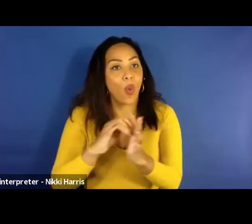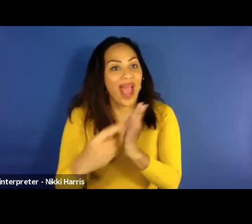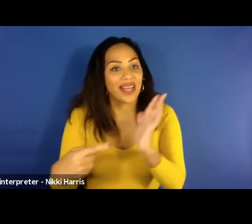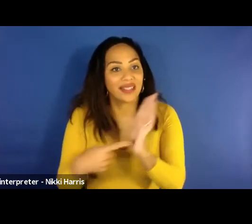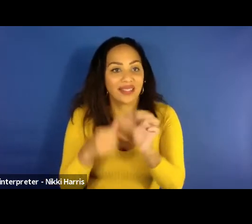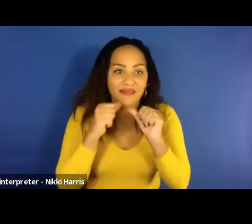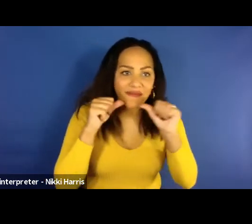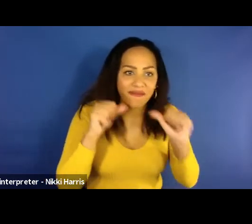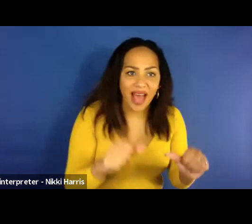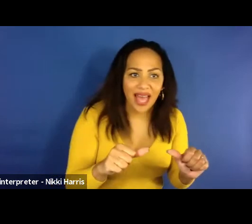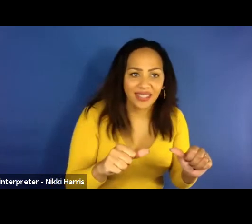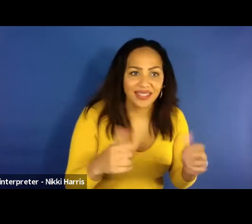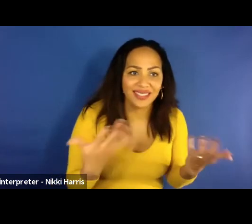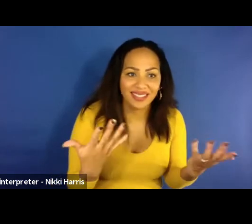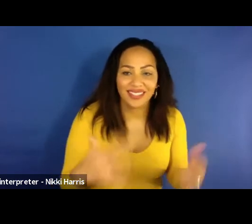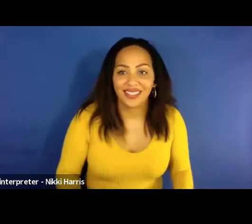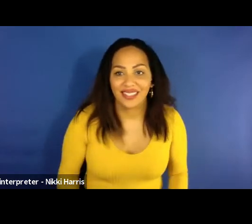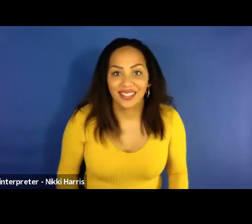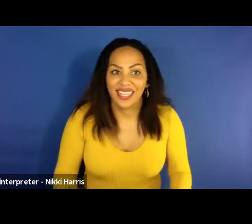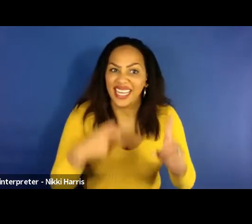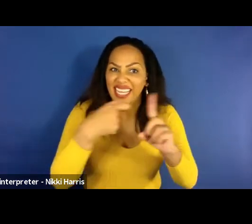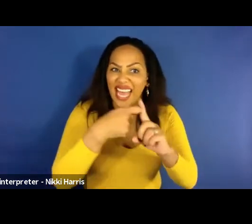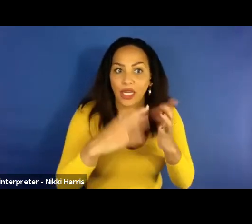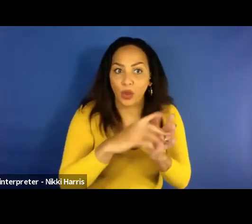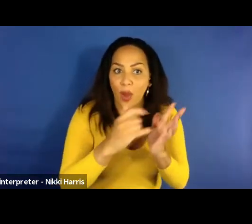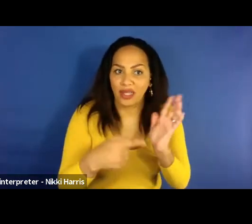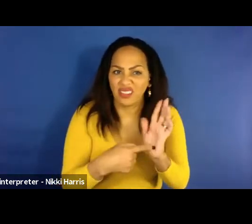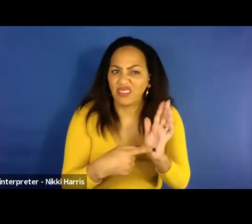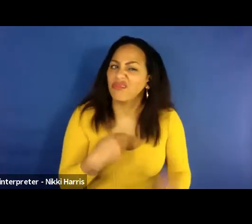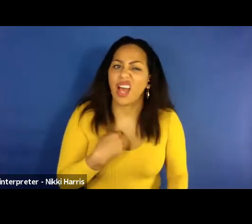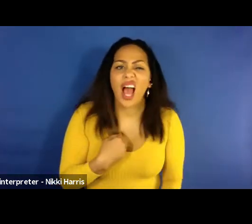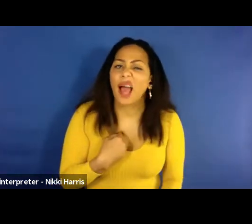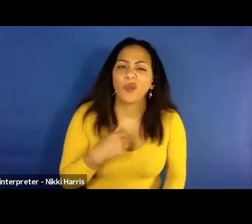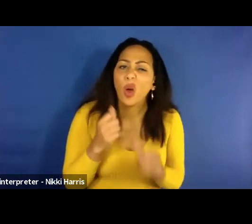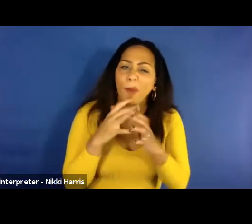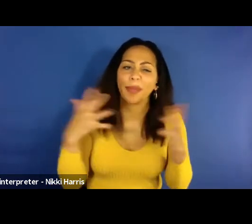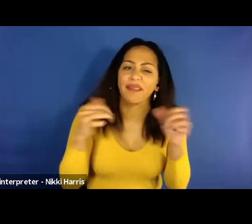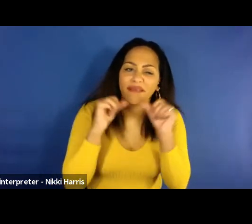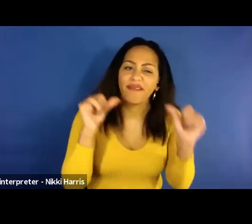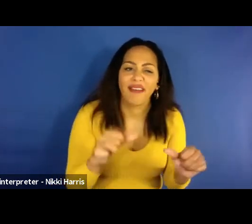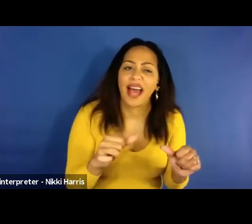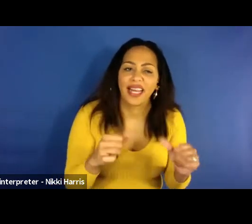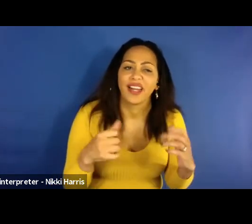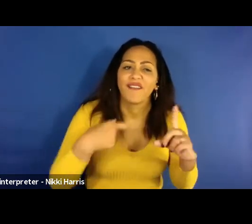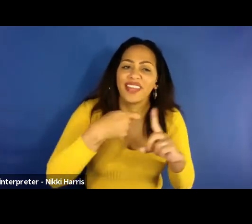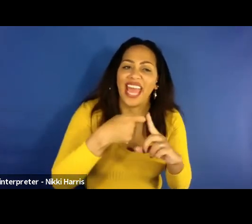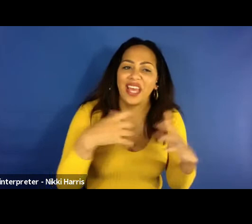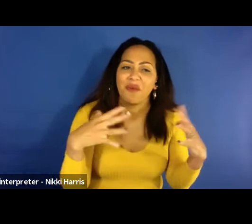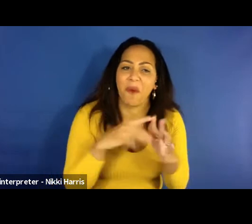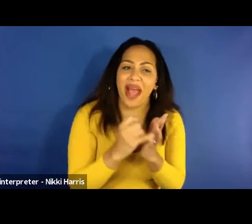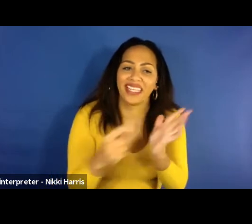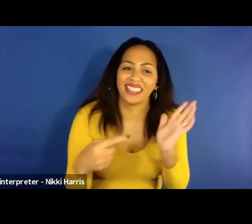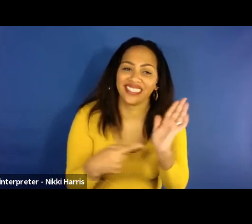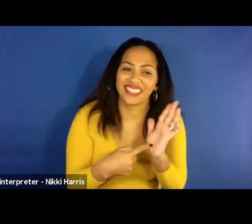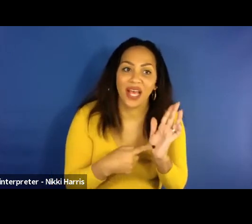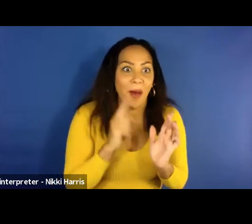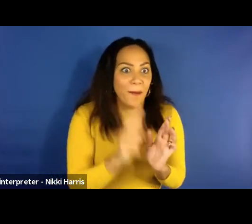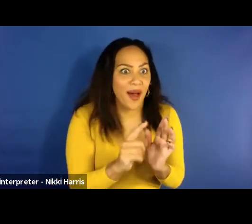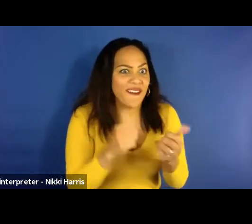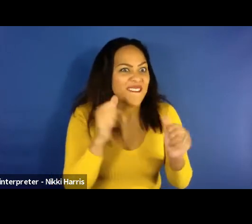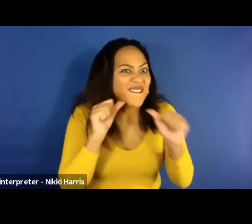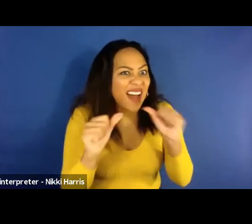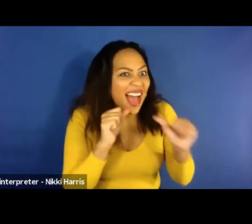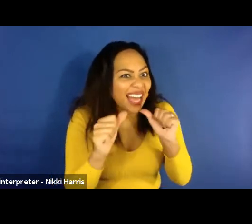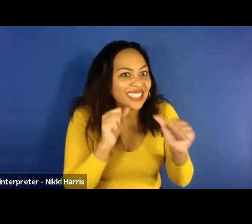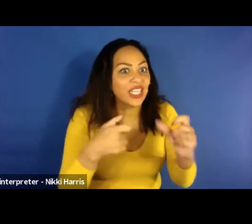but ultimately for Kanye West fans, of which I'm not the biggest fan of his, but ultimately he was able to bring together fans of Kanye West